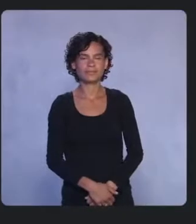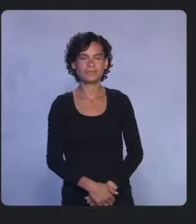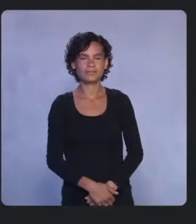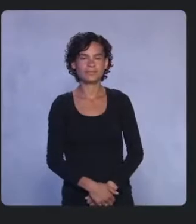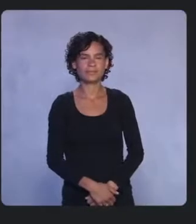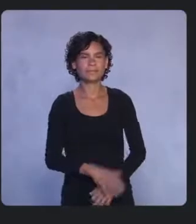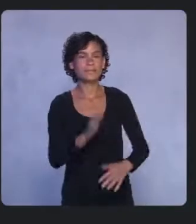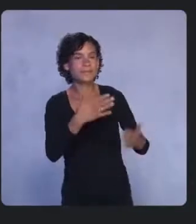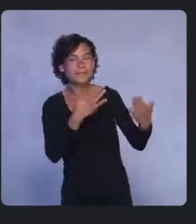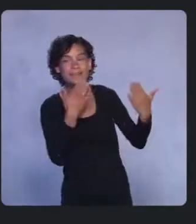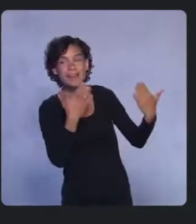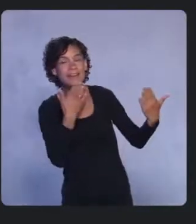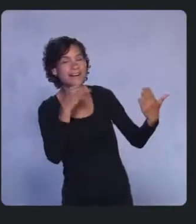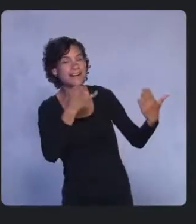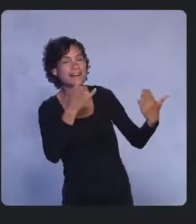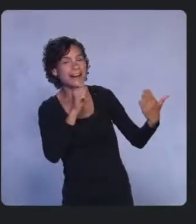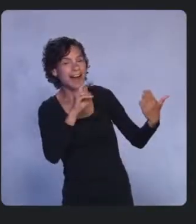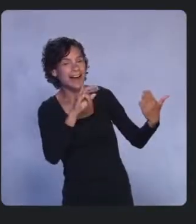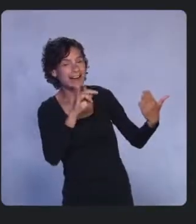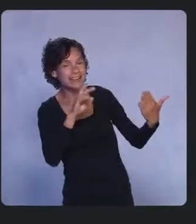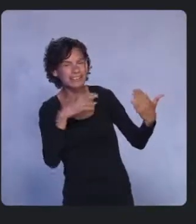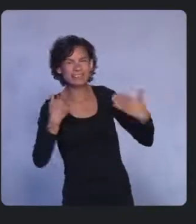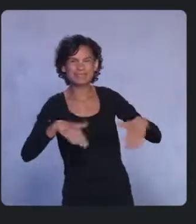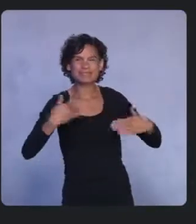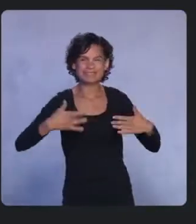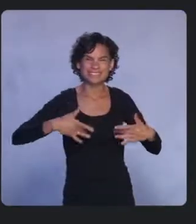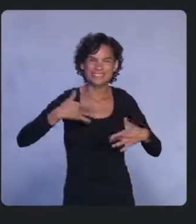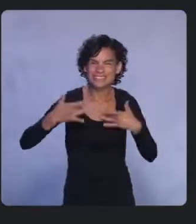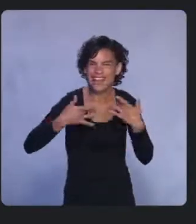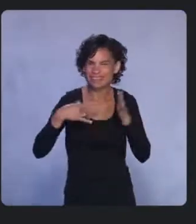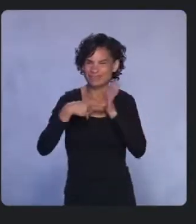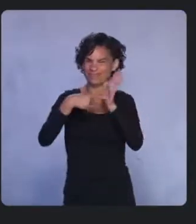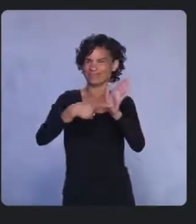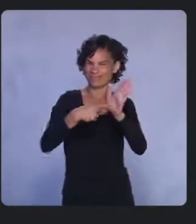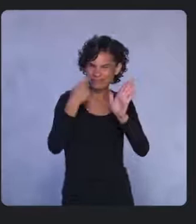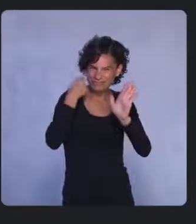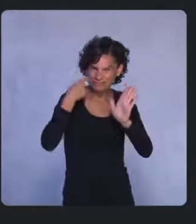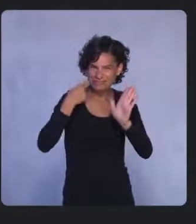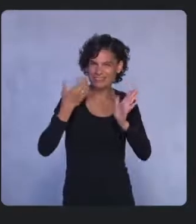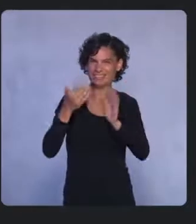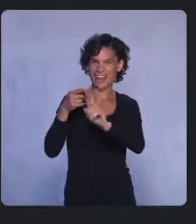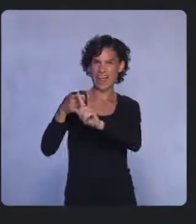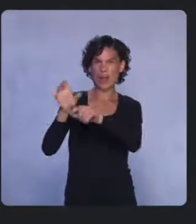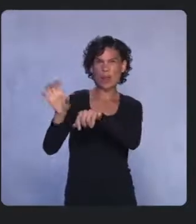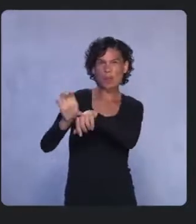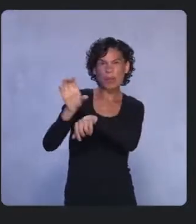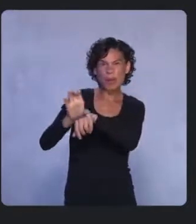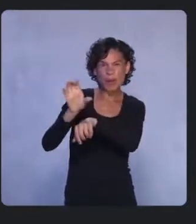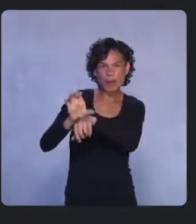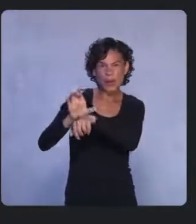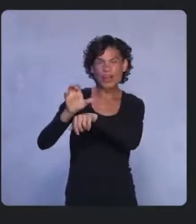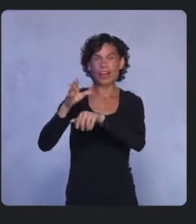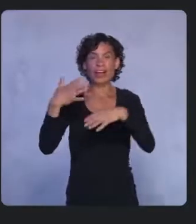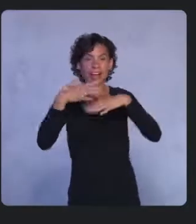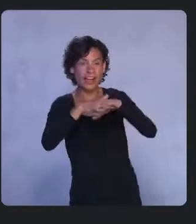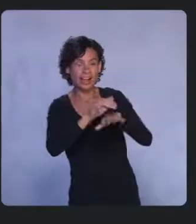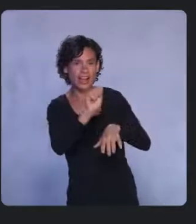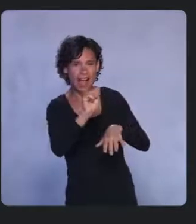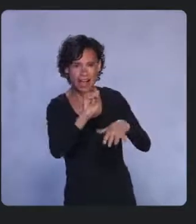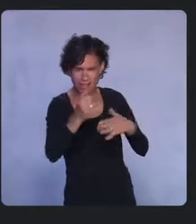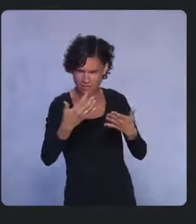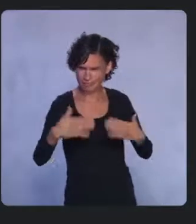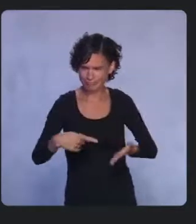Thanks, Javier. Those were exciting examples of how computer science and AI can make us more